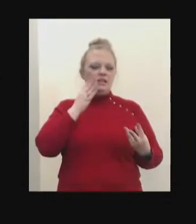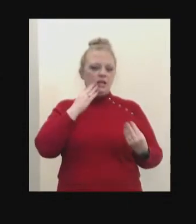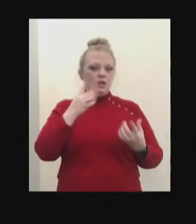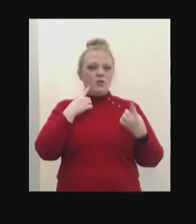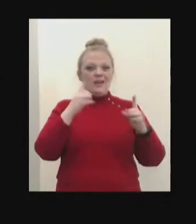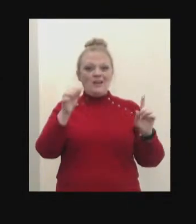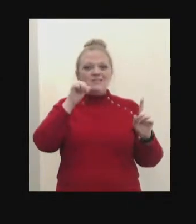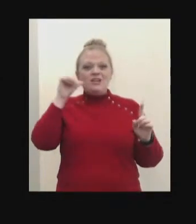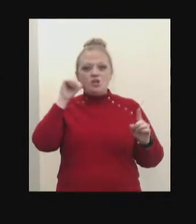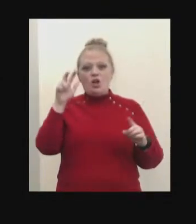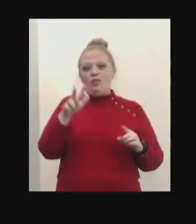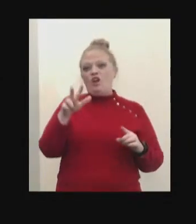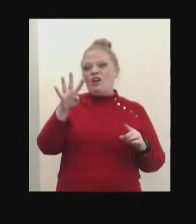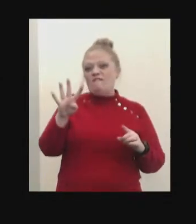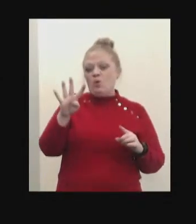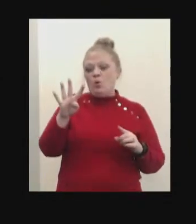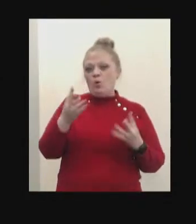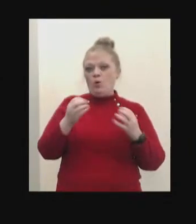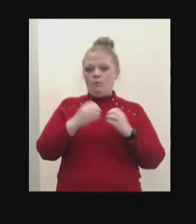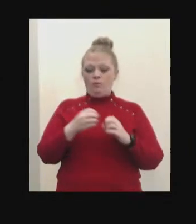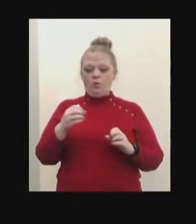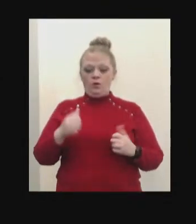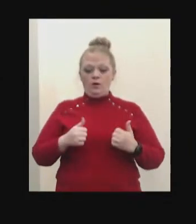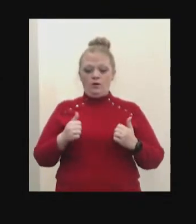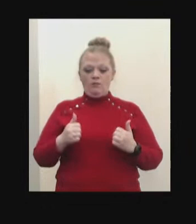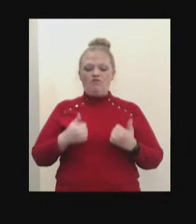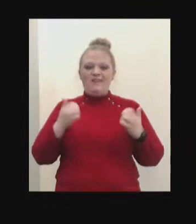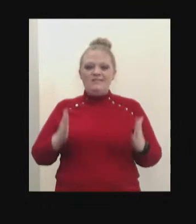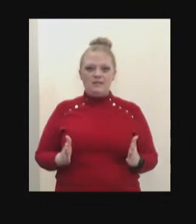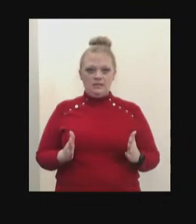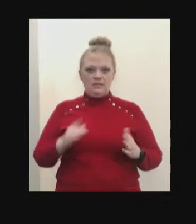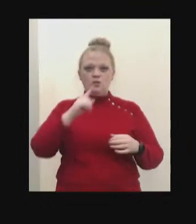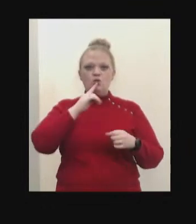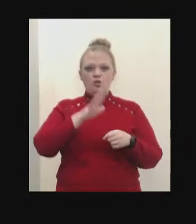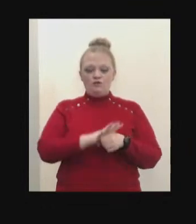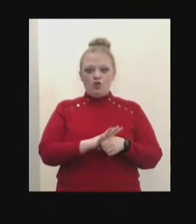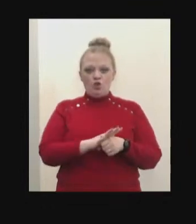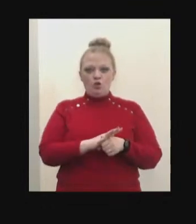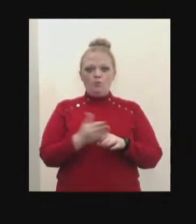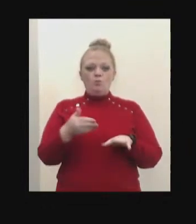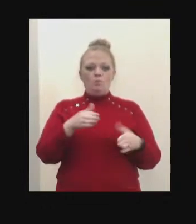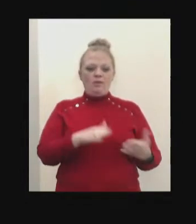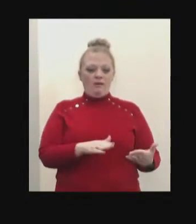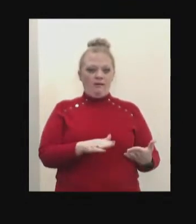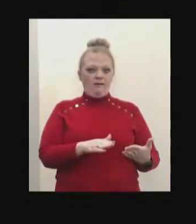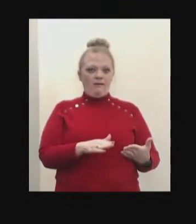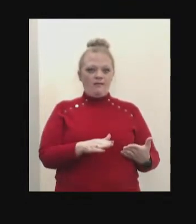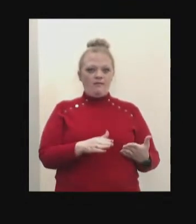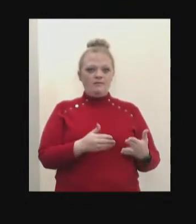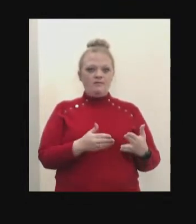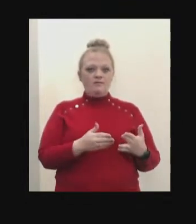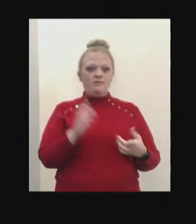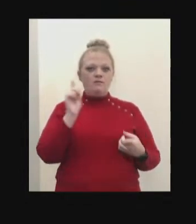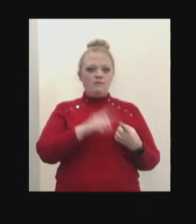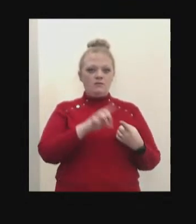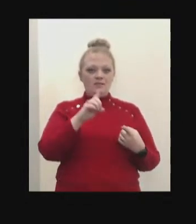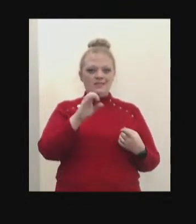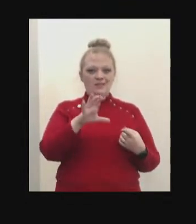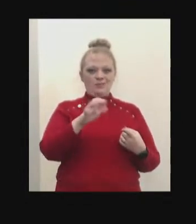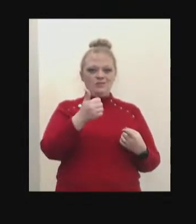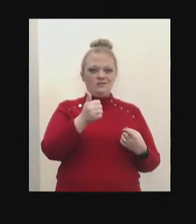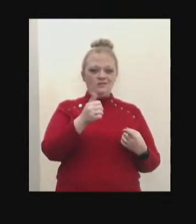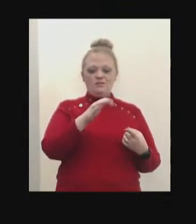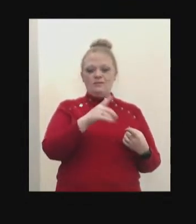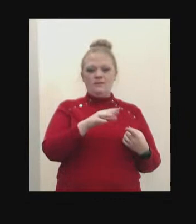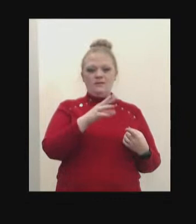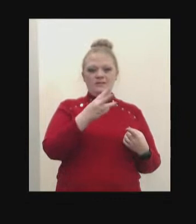34 additional Erie County residents were confirmed to have passed through December 16th. This was primarily December 10th through December